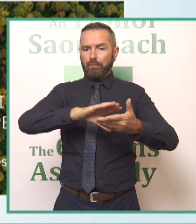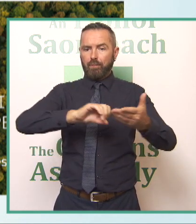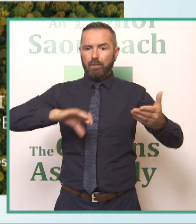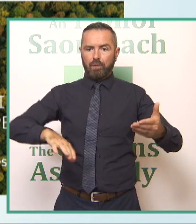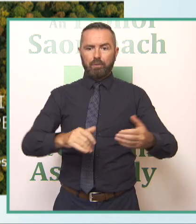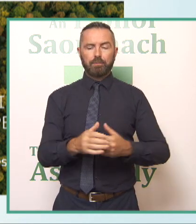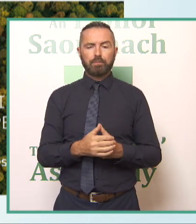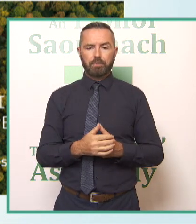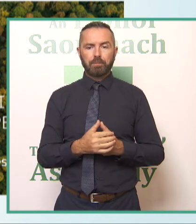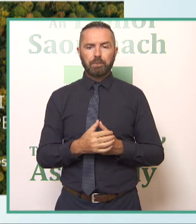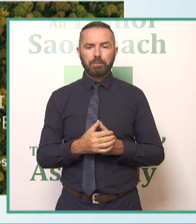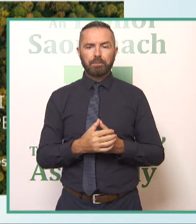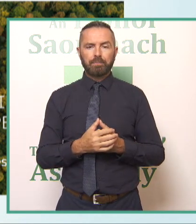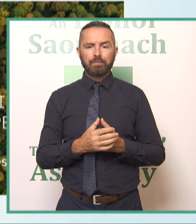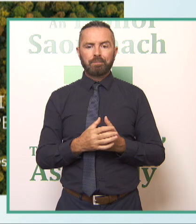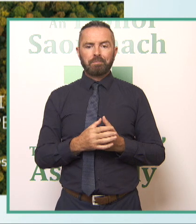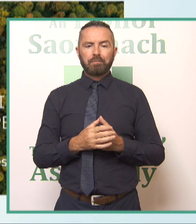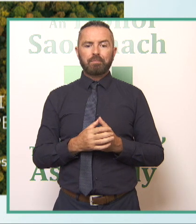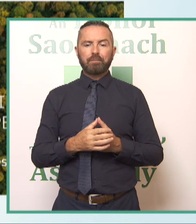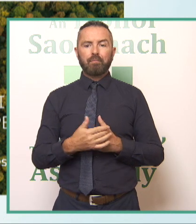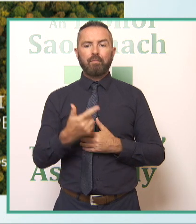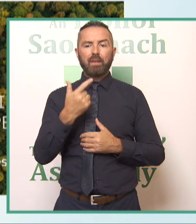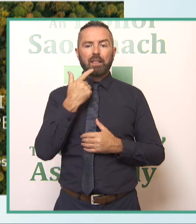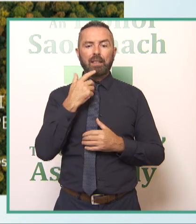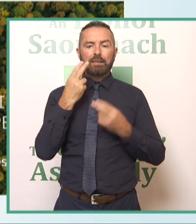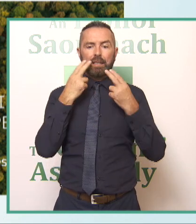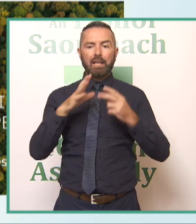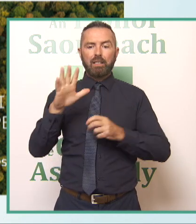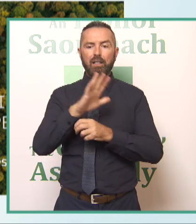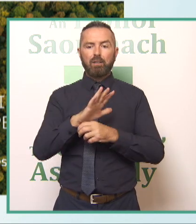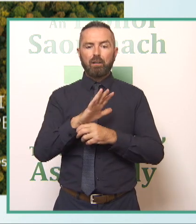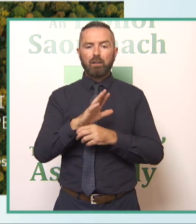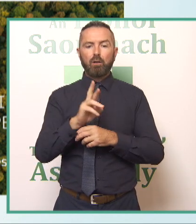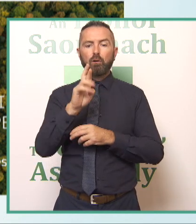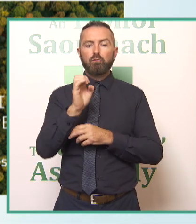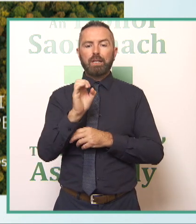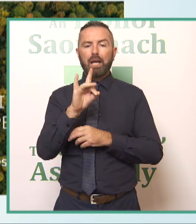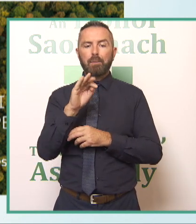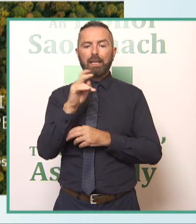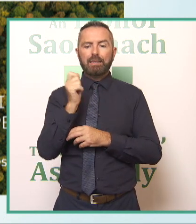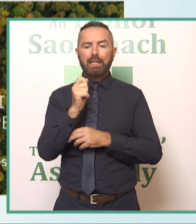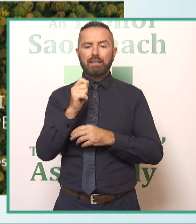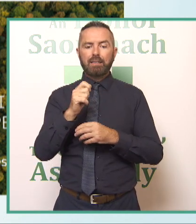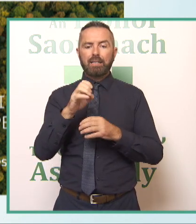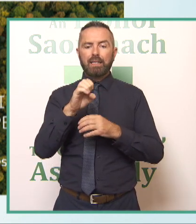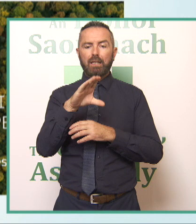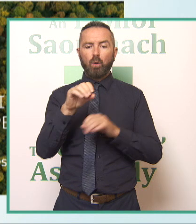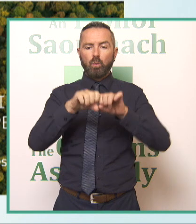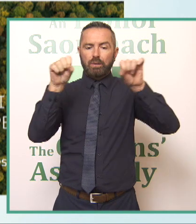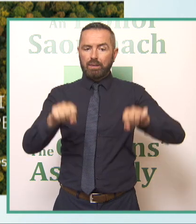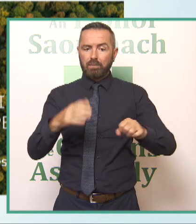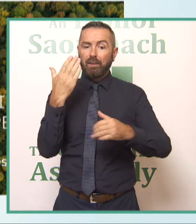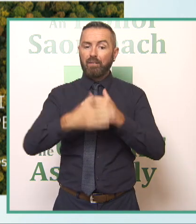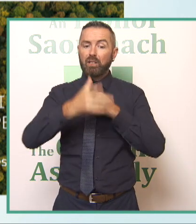to regenerate in that forest. The second major area is rehabilitating ecosystems. So I've already spoken about the